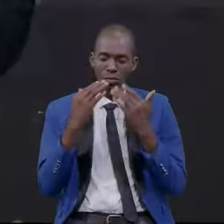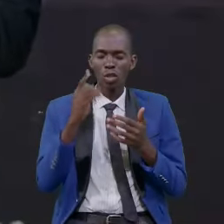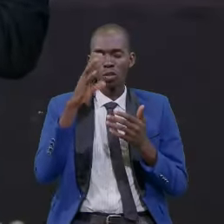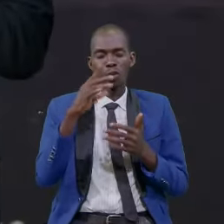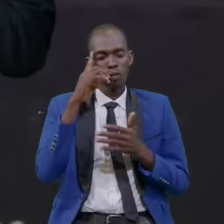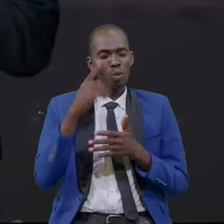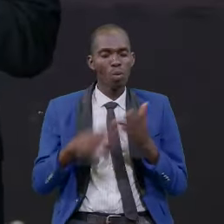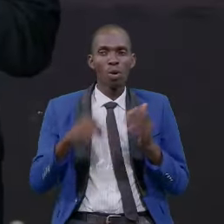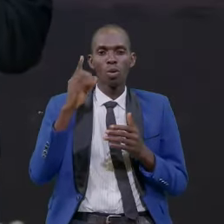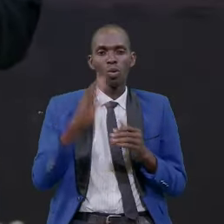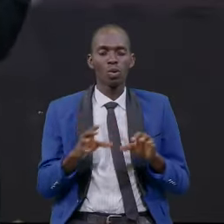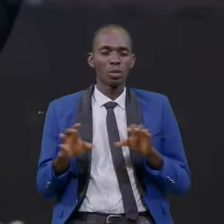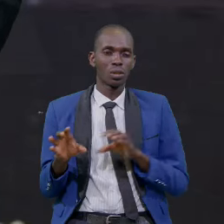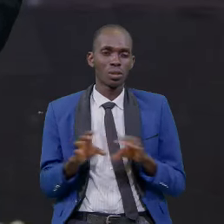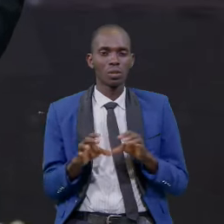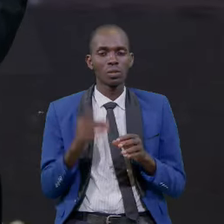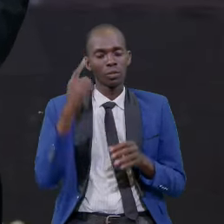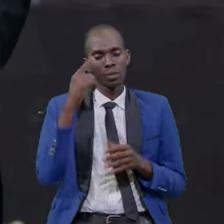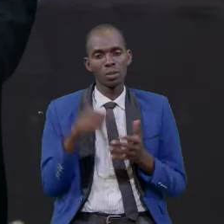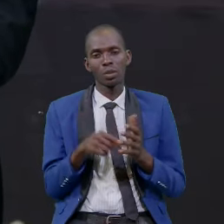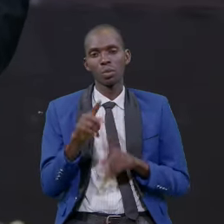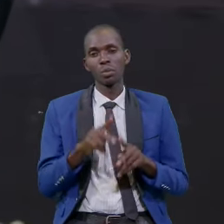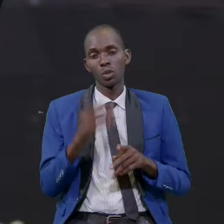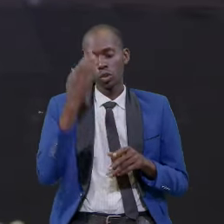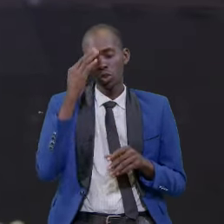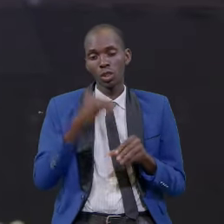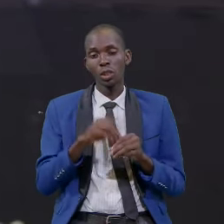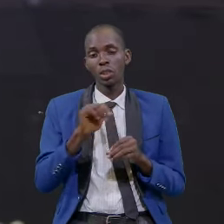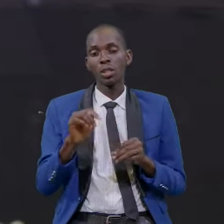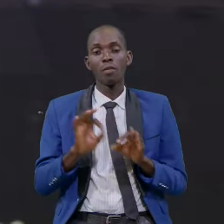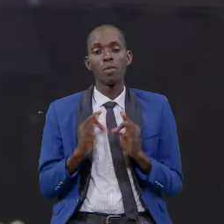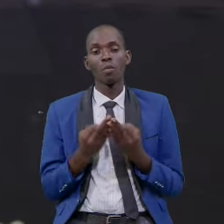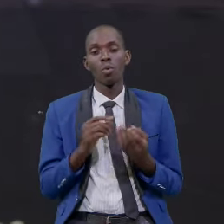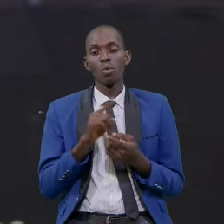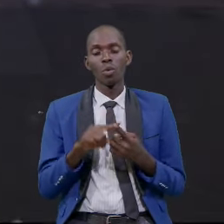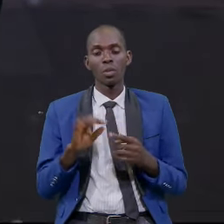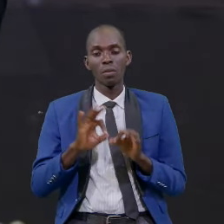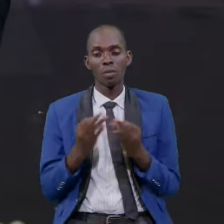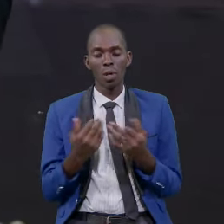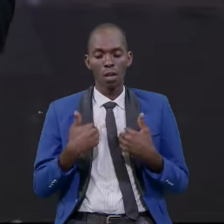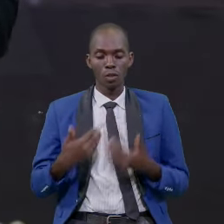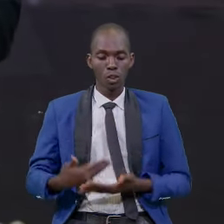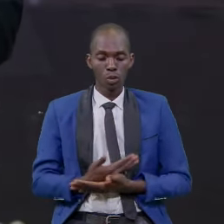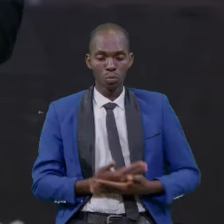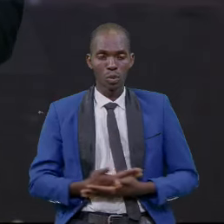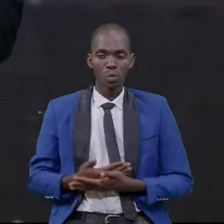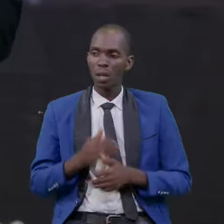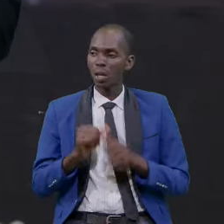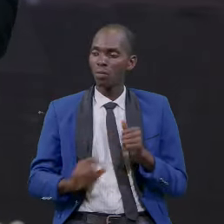family, once a new baby comes, everybody will rejoice. You praise God for what God has done.